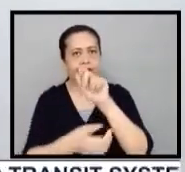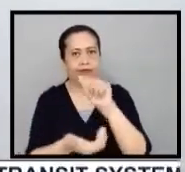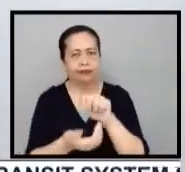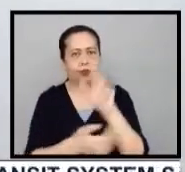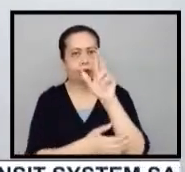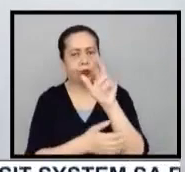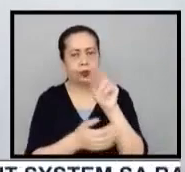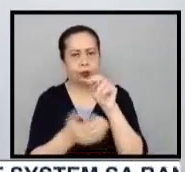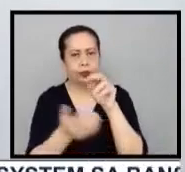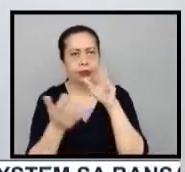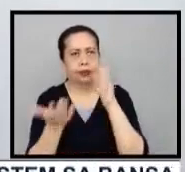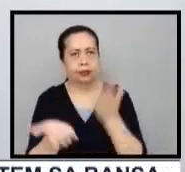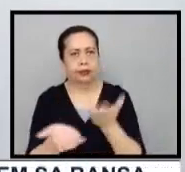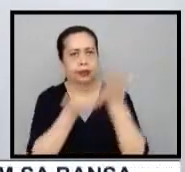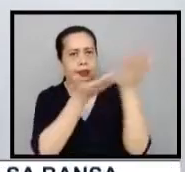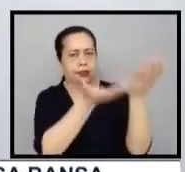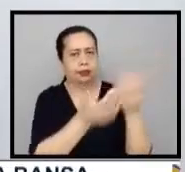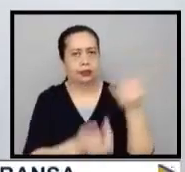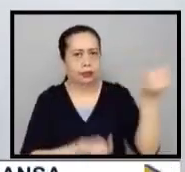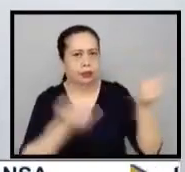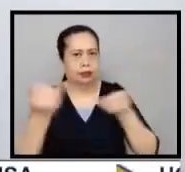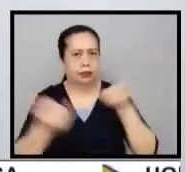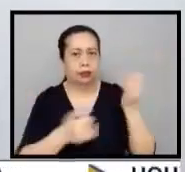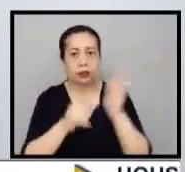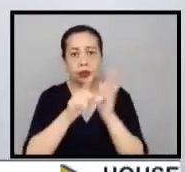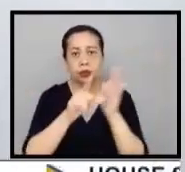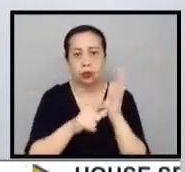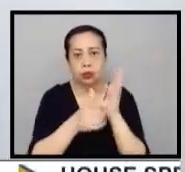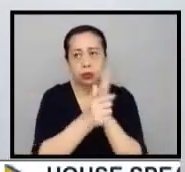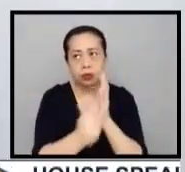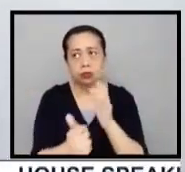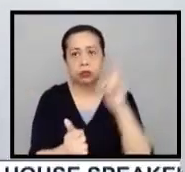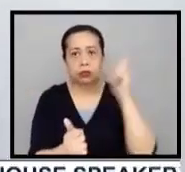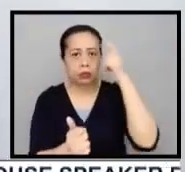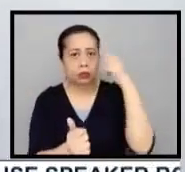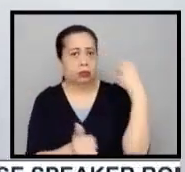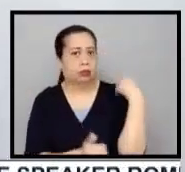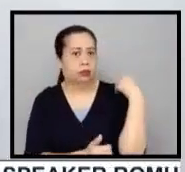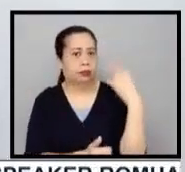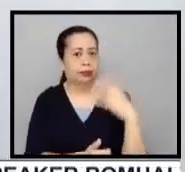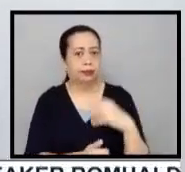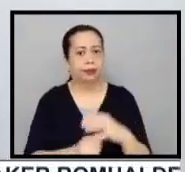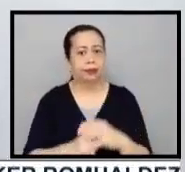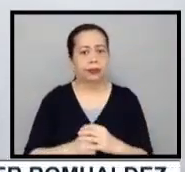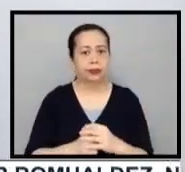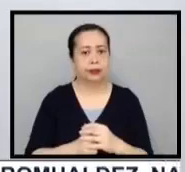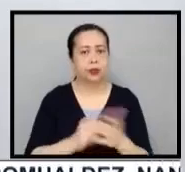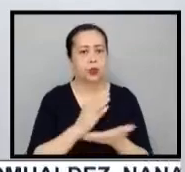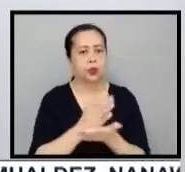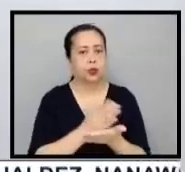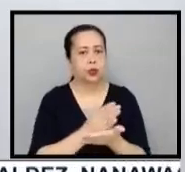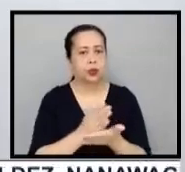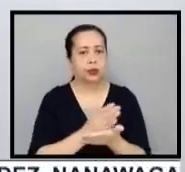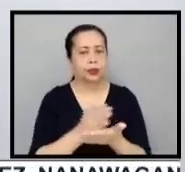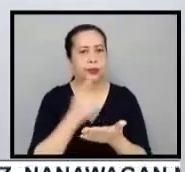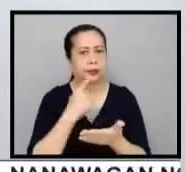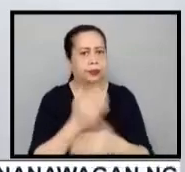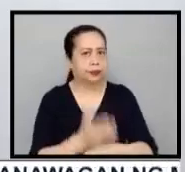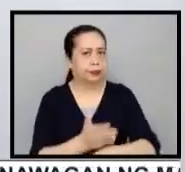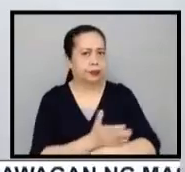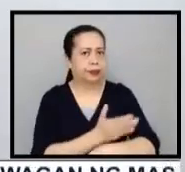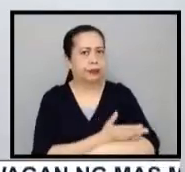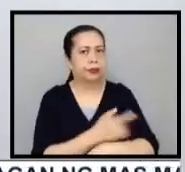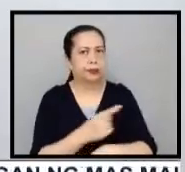this event, we have invited law experts at mga government officials para mag-share about the progress of this initiative sa